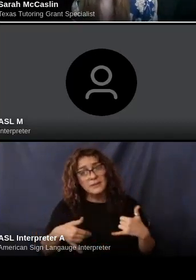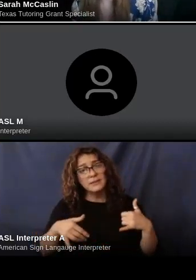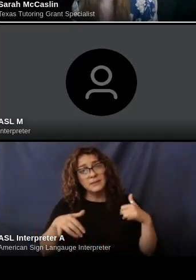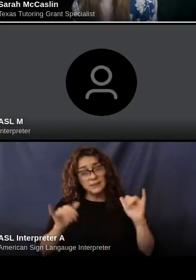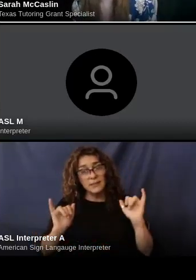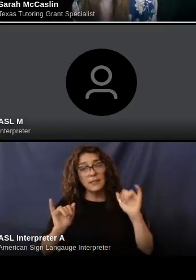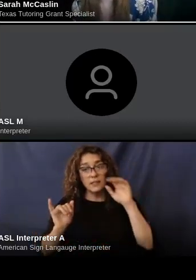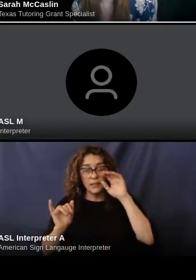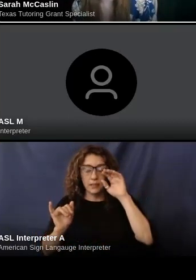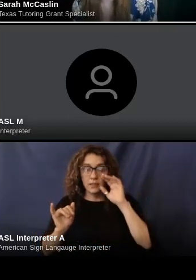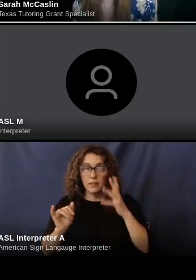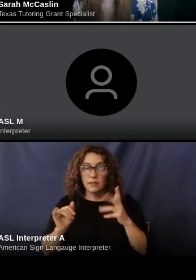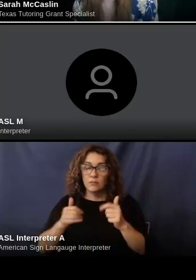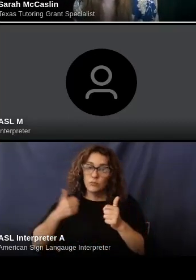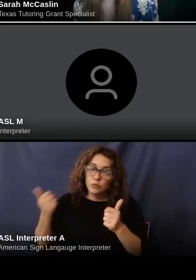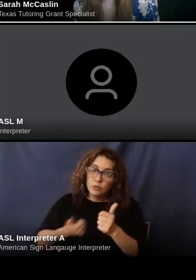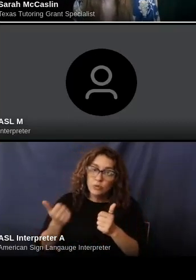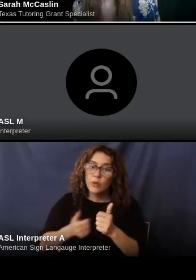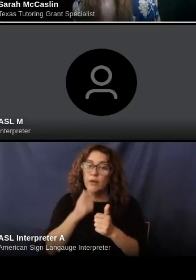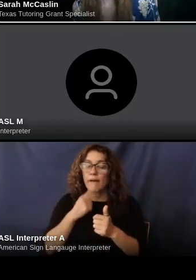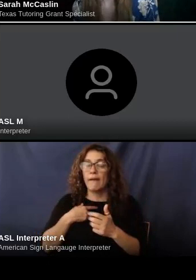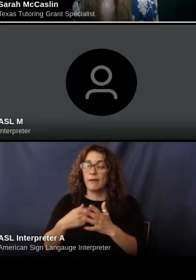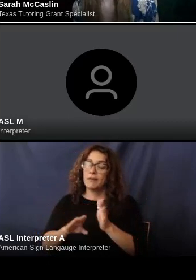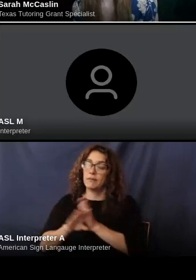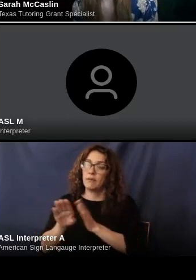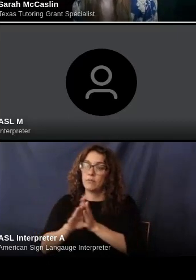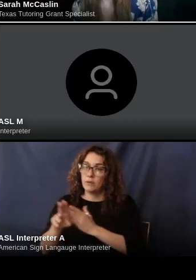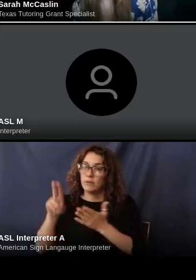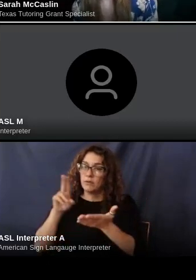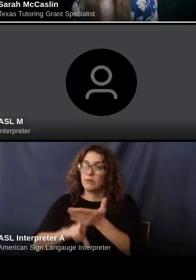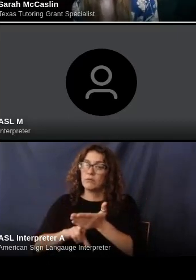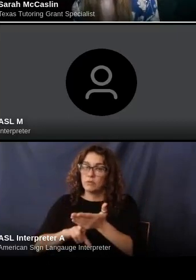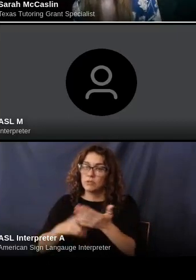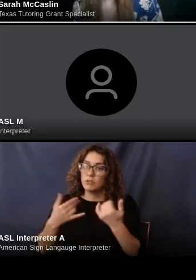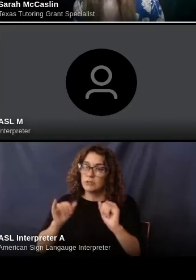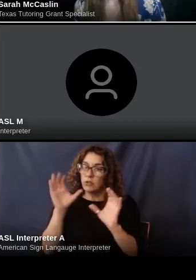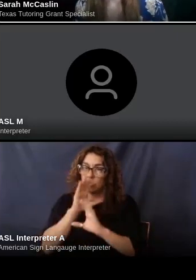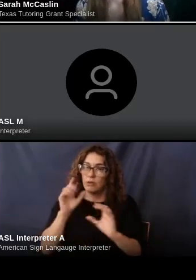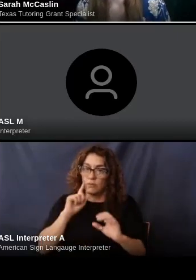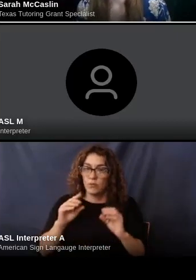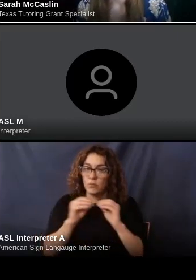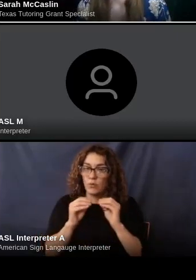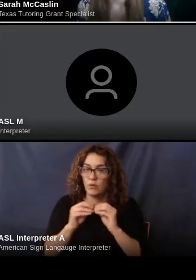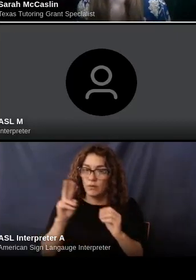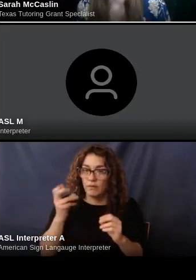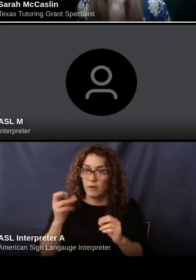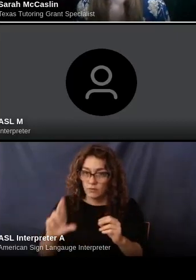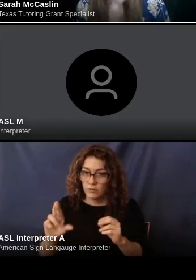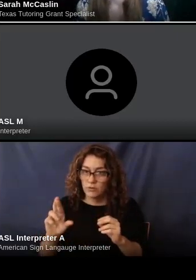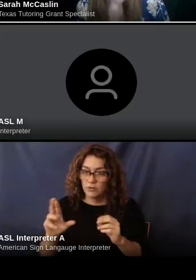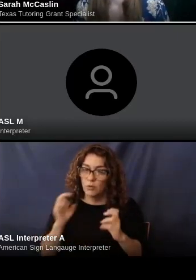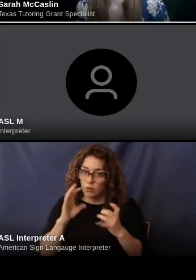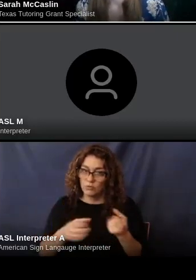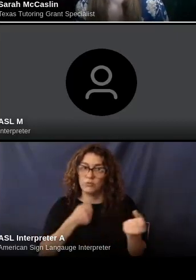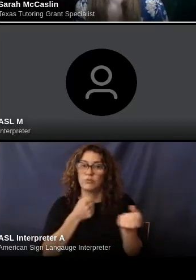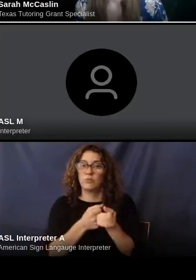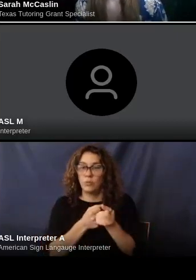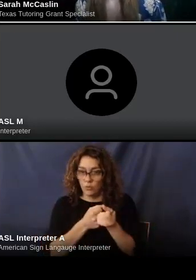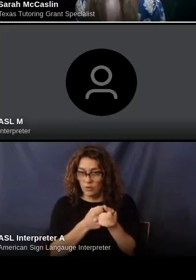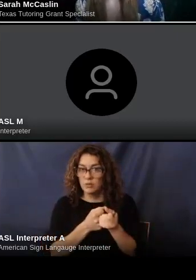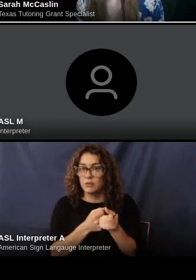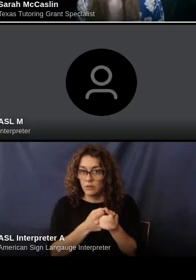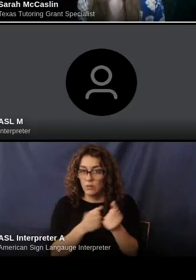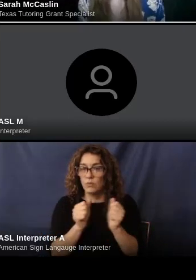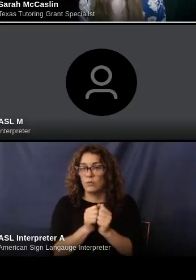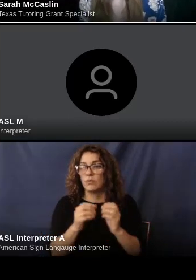developing contracts with other vendors to support some of those staffing needs. So again, what we don't want to happen